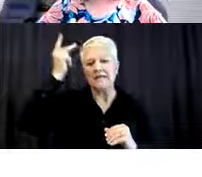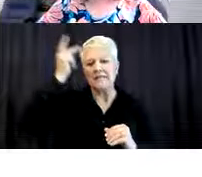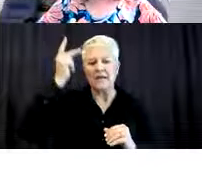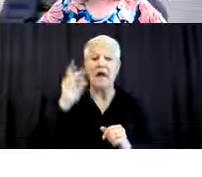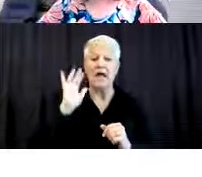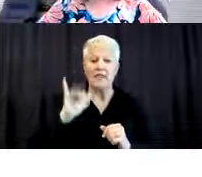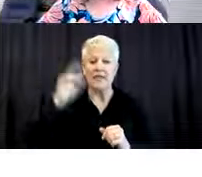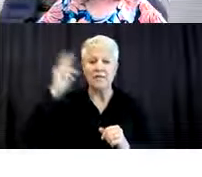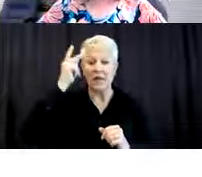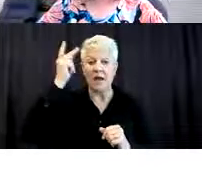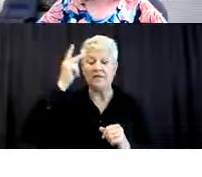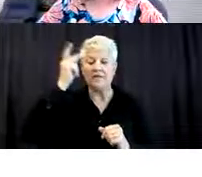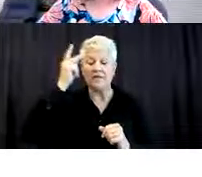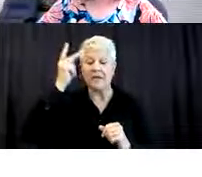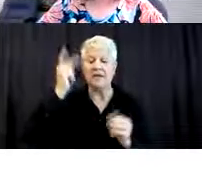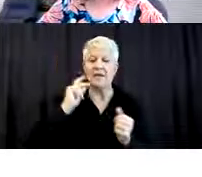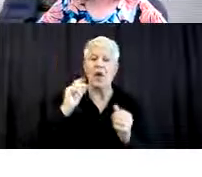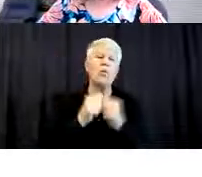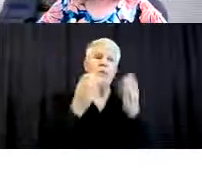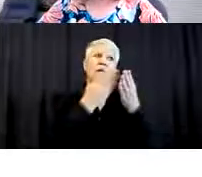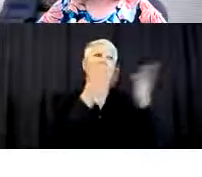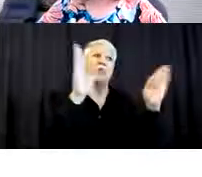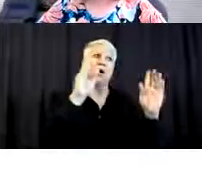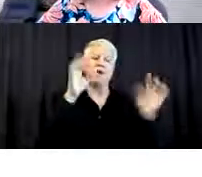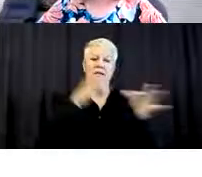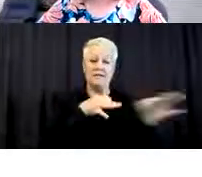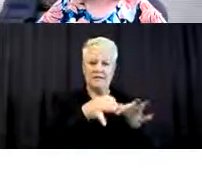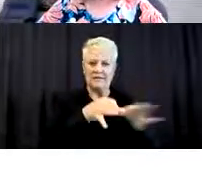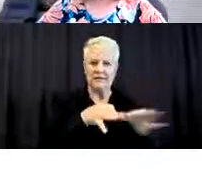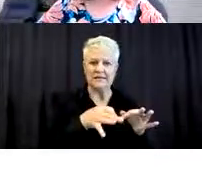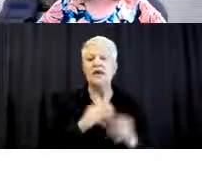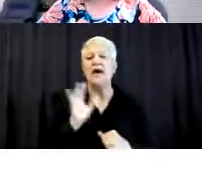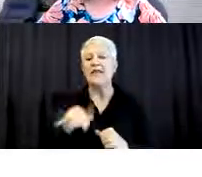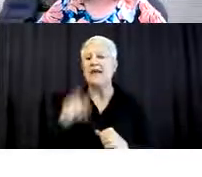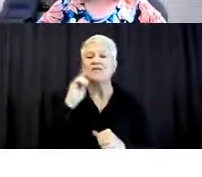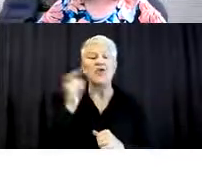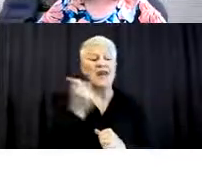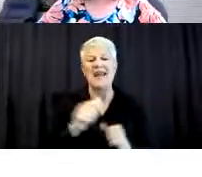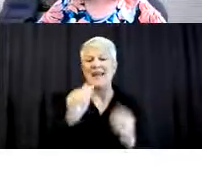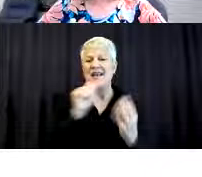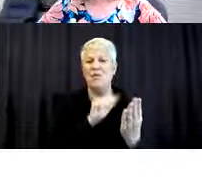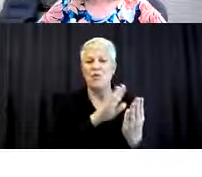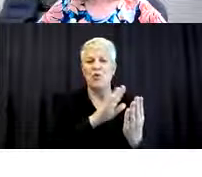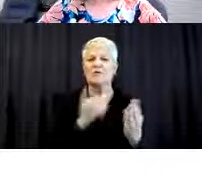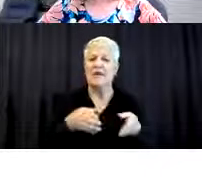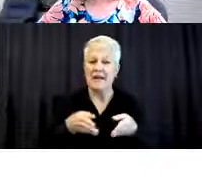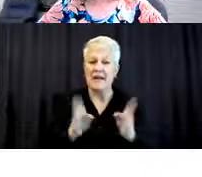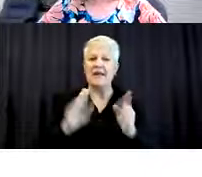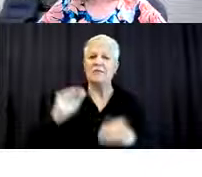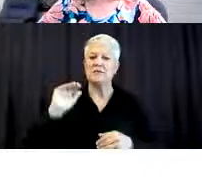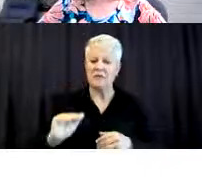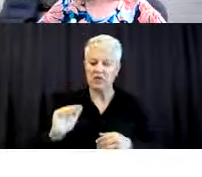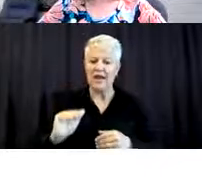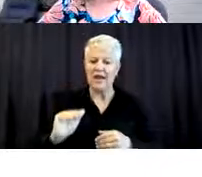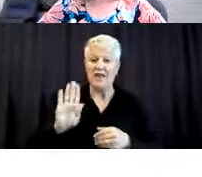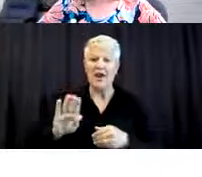that philosophy is, in a broader sense, is for any approach that enables a child's